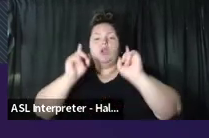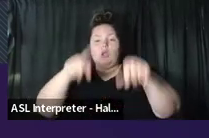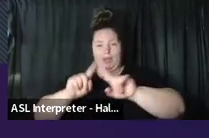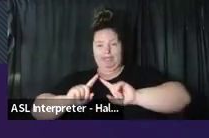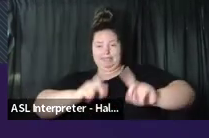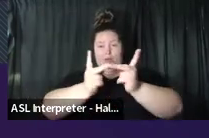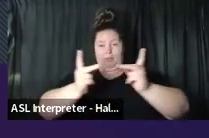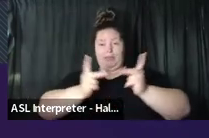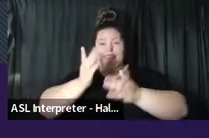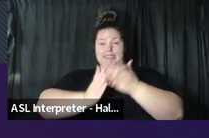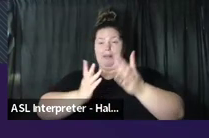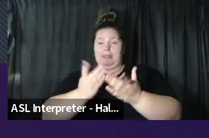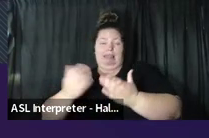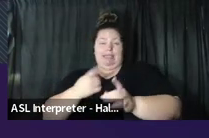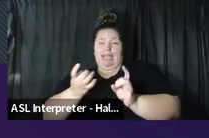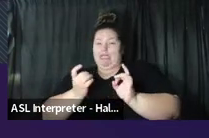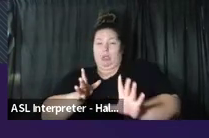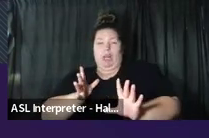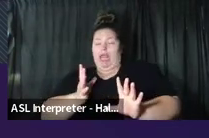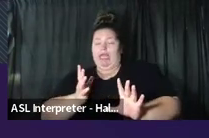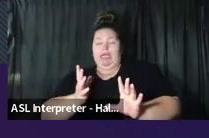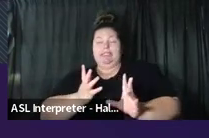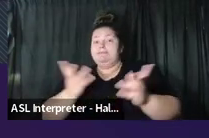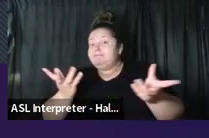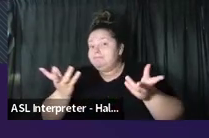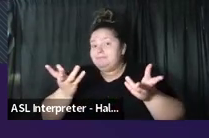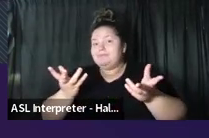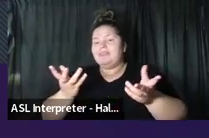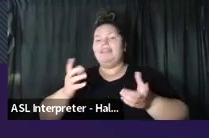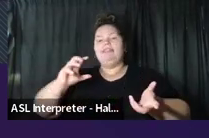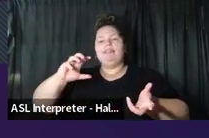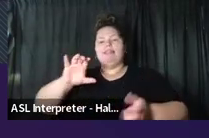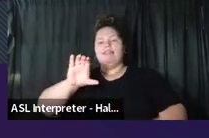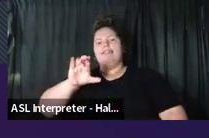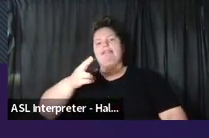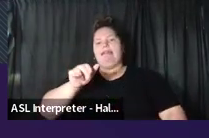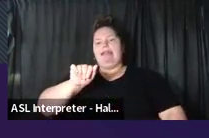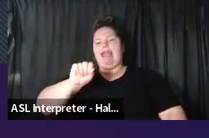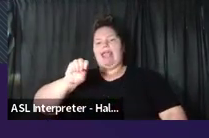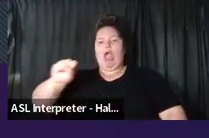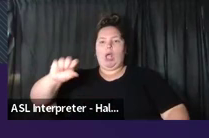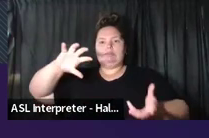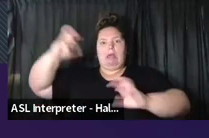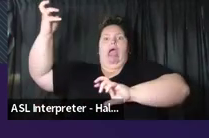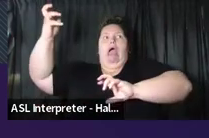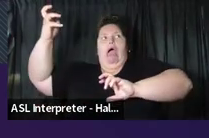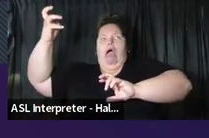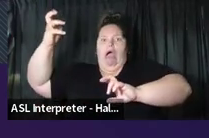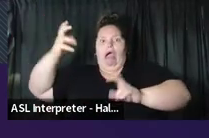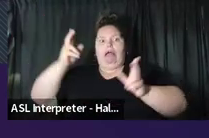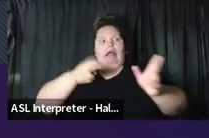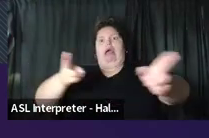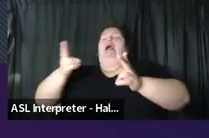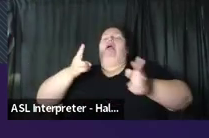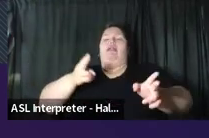I don't like about traveling is definitely just the chaos of it all, like especially when you're traveling with children, just a